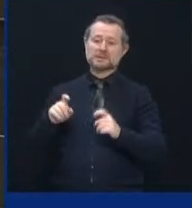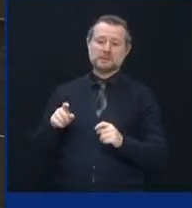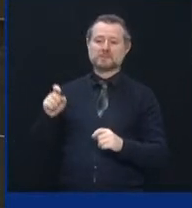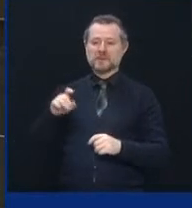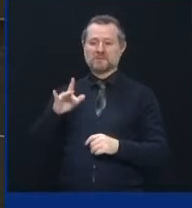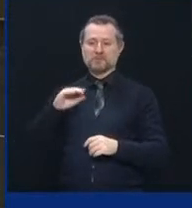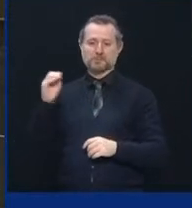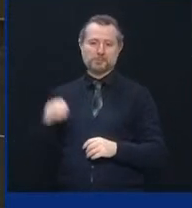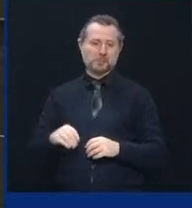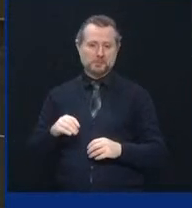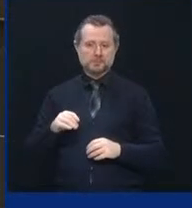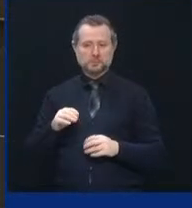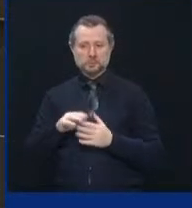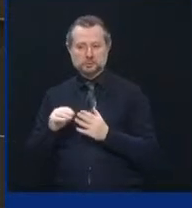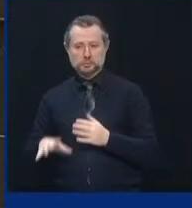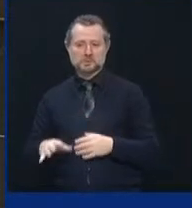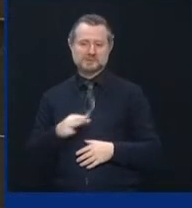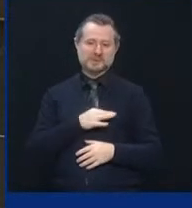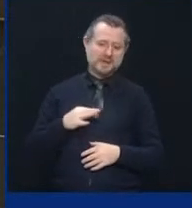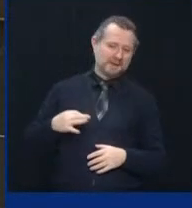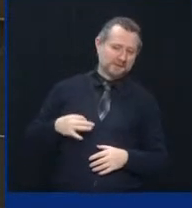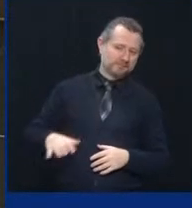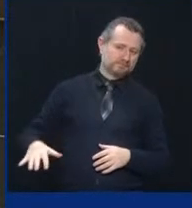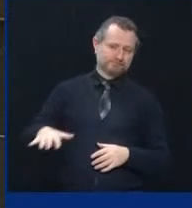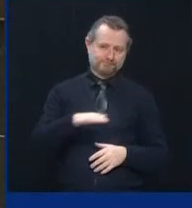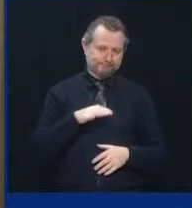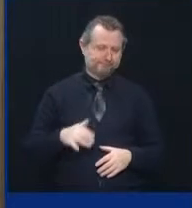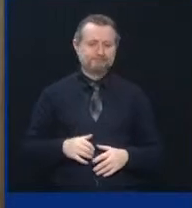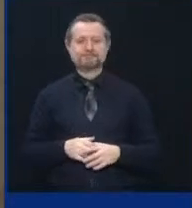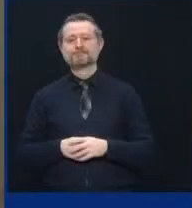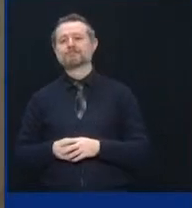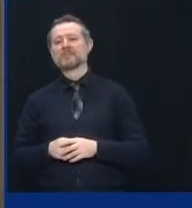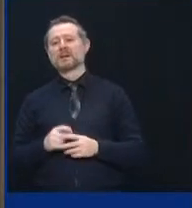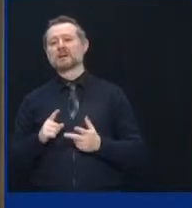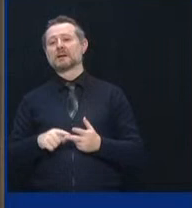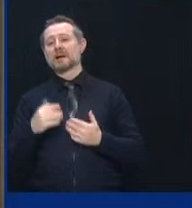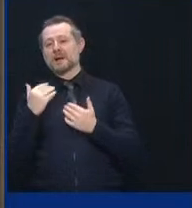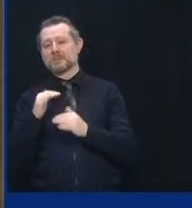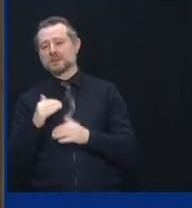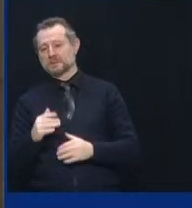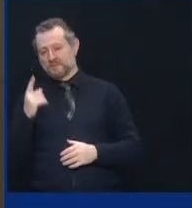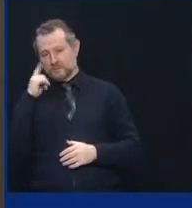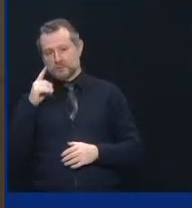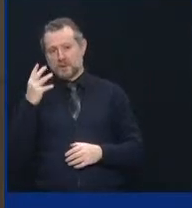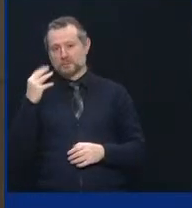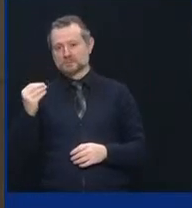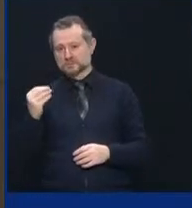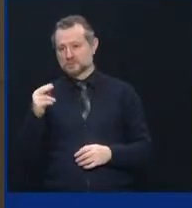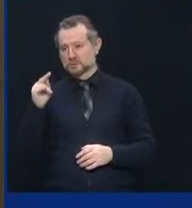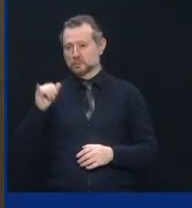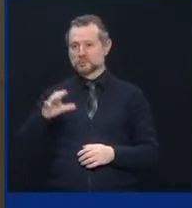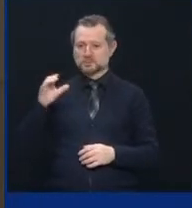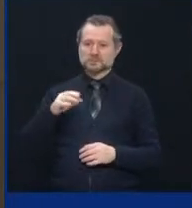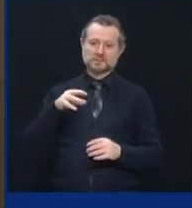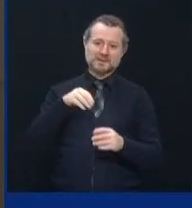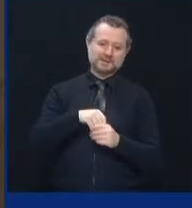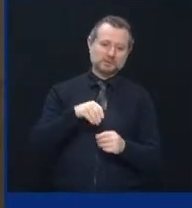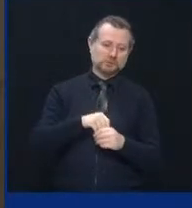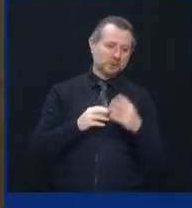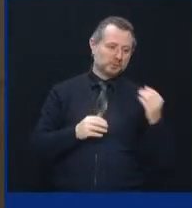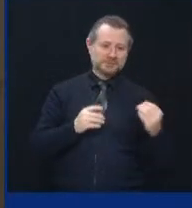There is a limitations for outside of New York City, of course, on indoor and outdoor dining, 4 people per